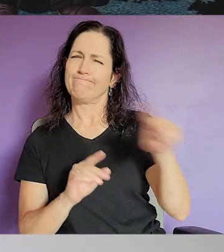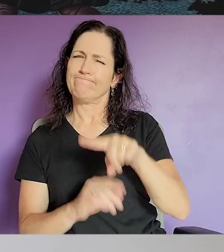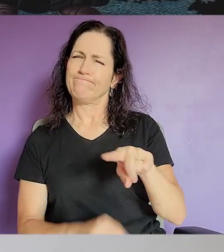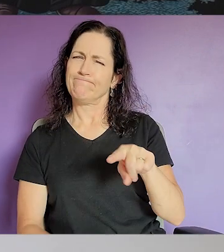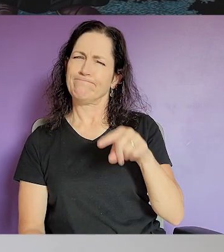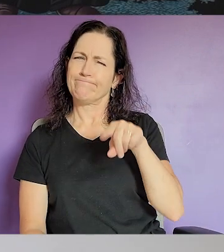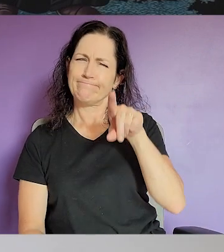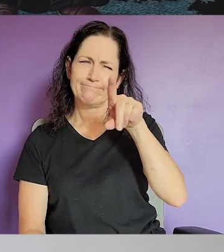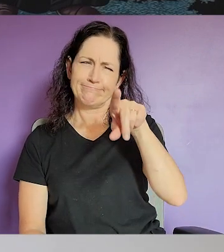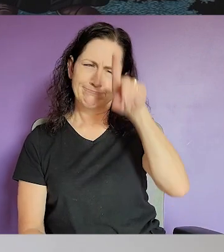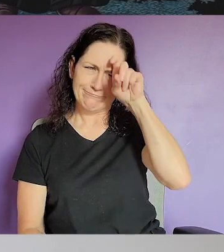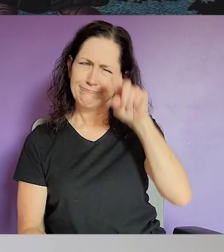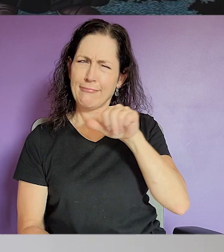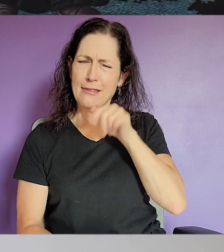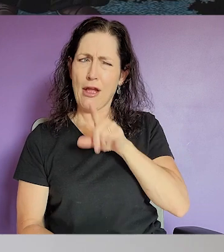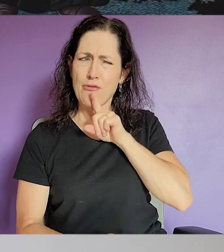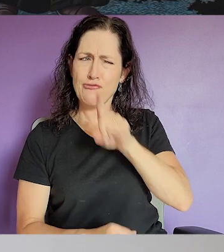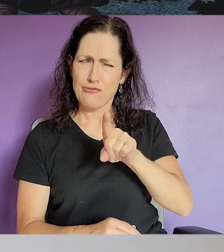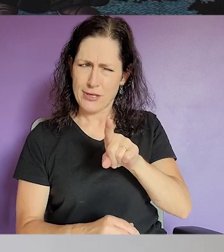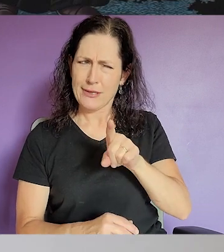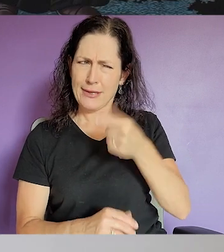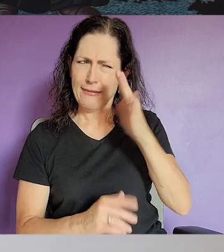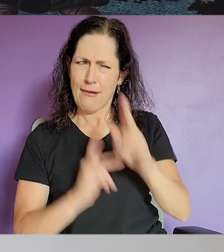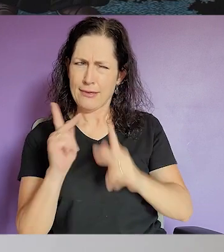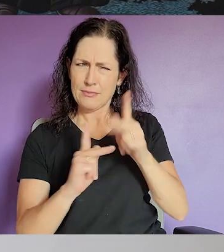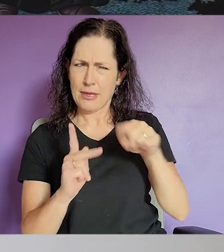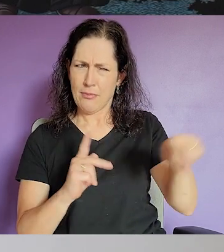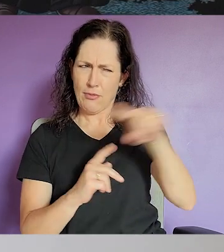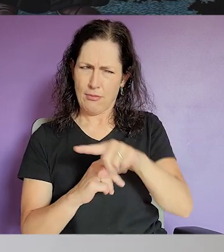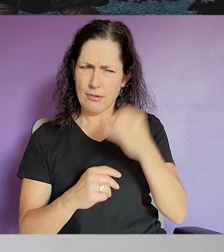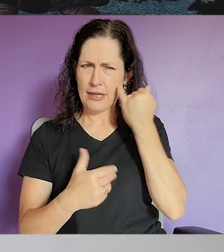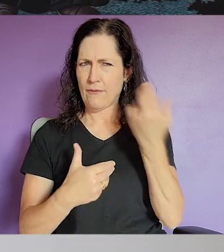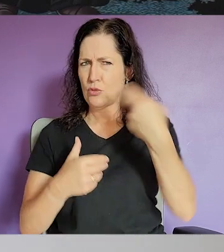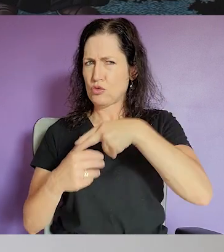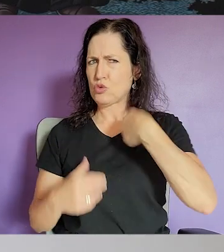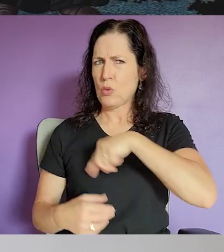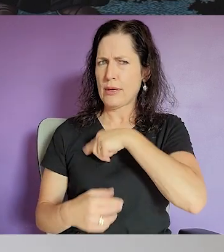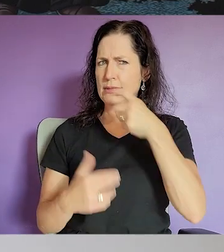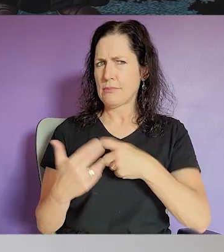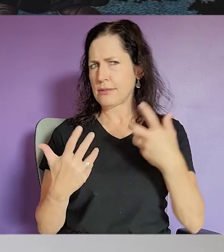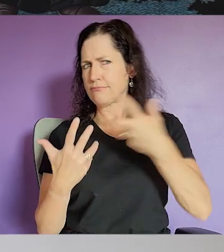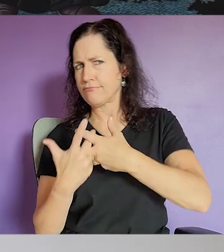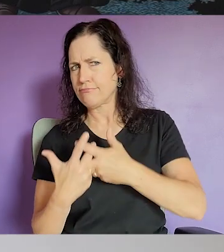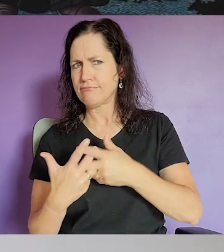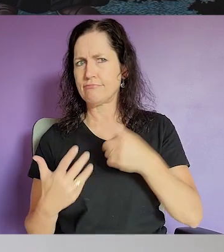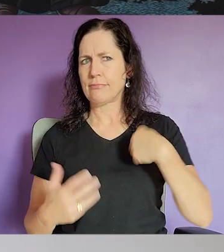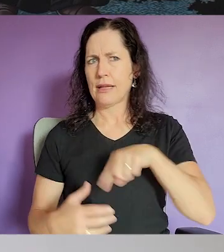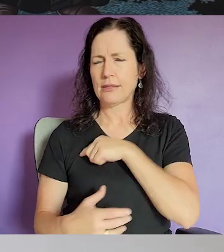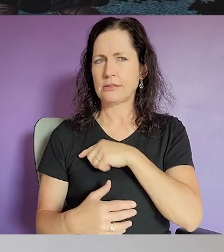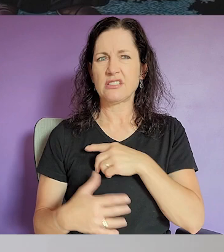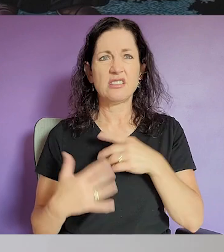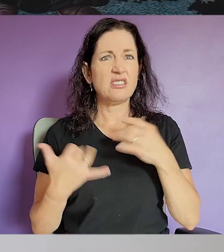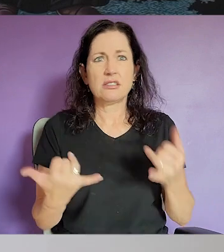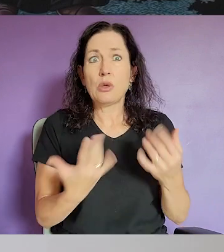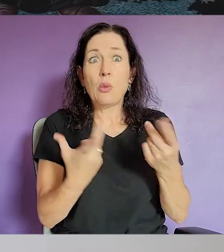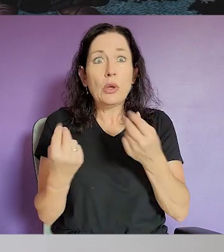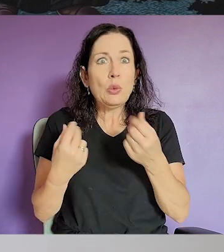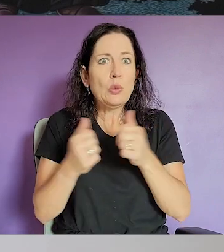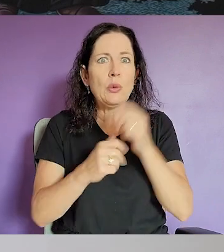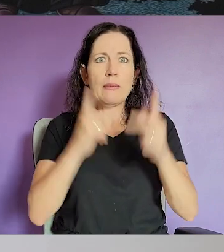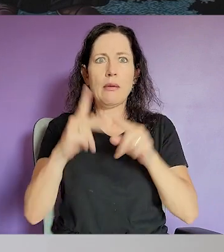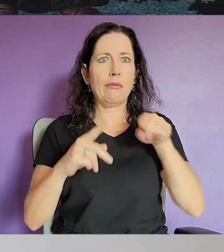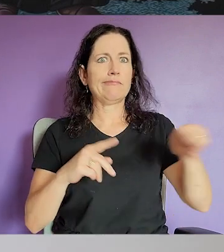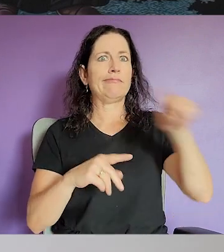of God. Well, that's the way the readings can appear. And what do you do with